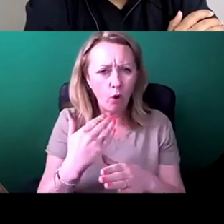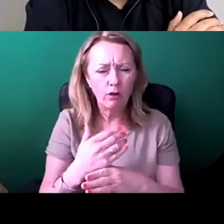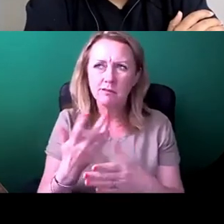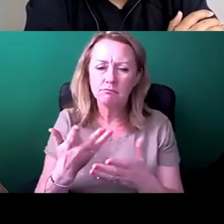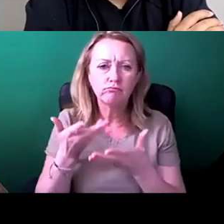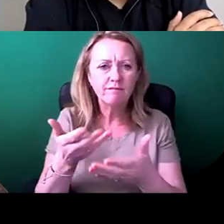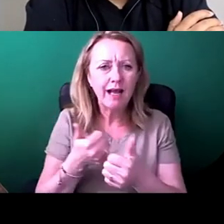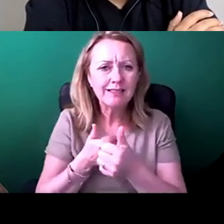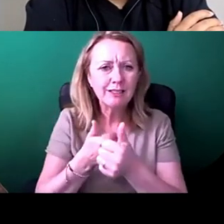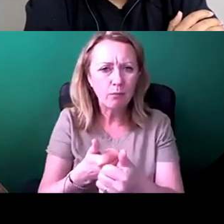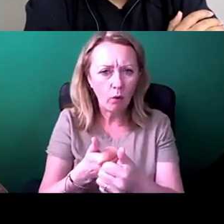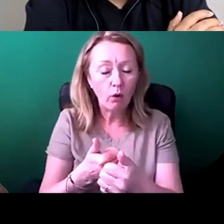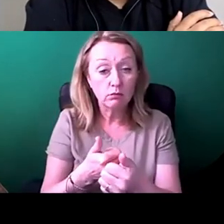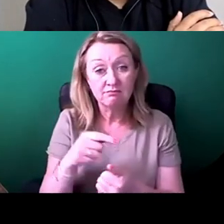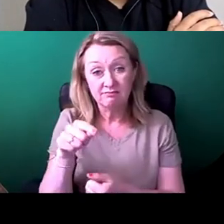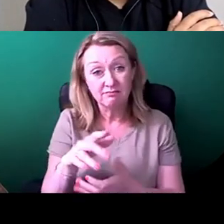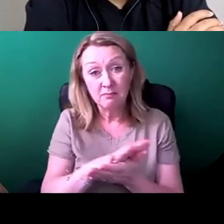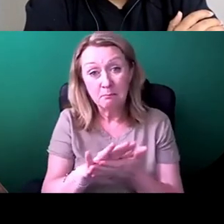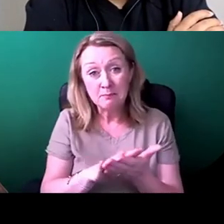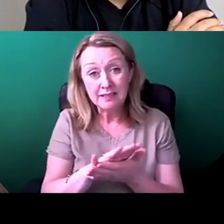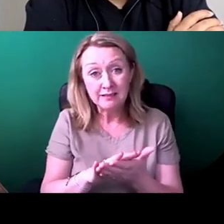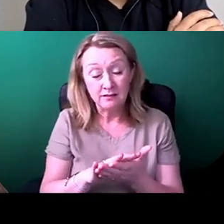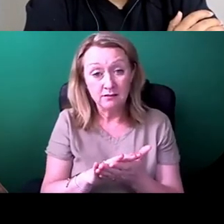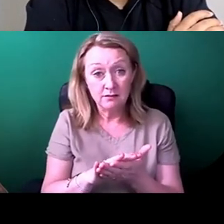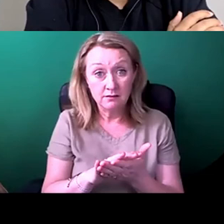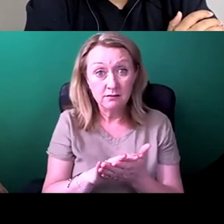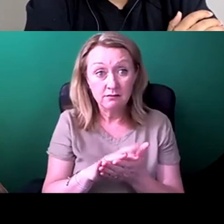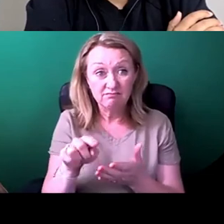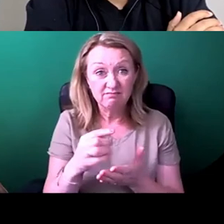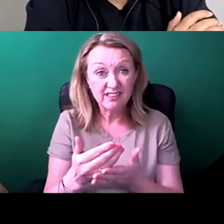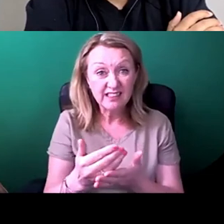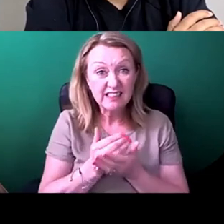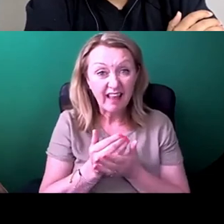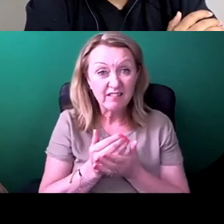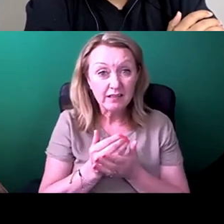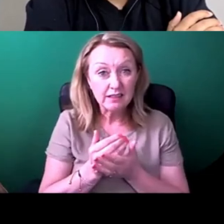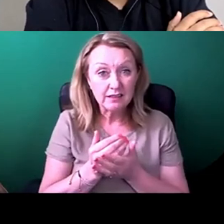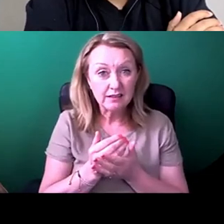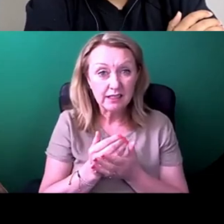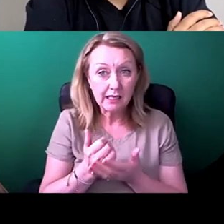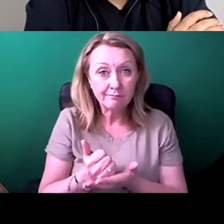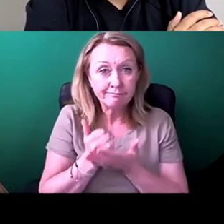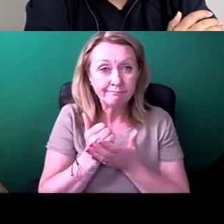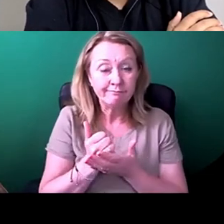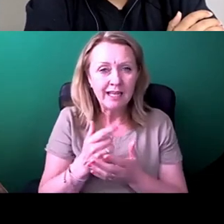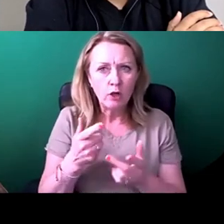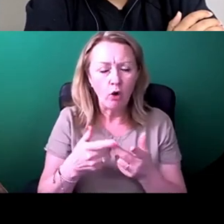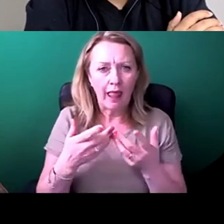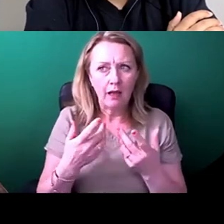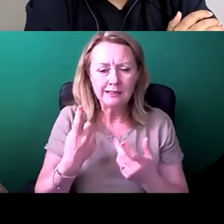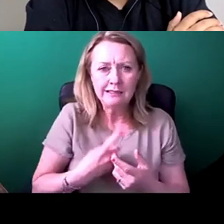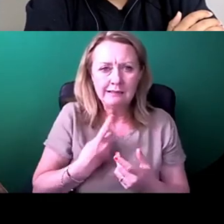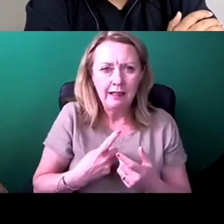support, clearly means that is, provides you that sort of safety net. You're not in this exposed position where if you